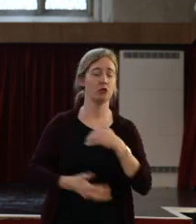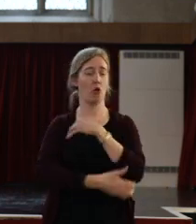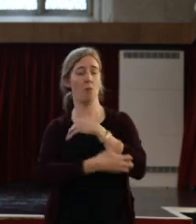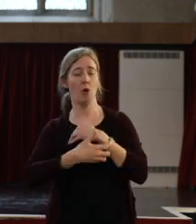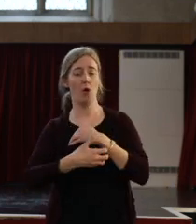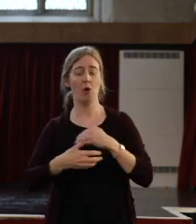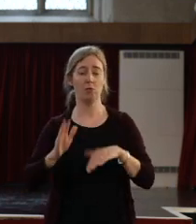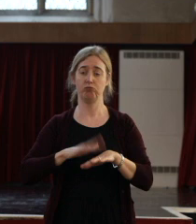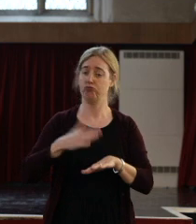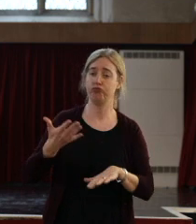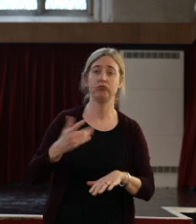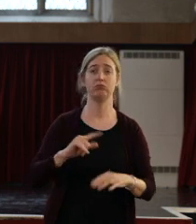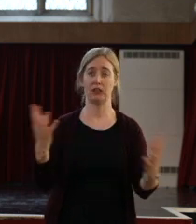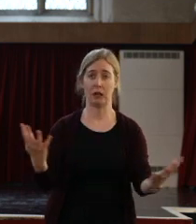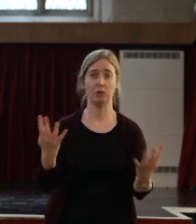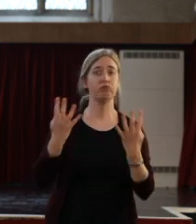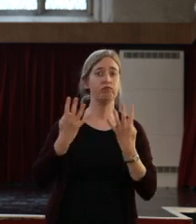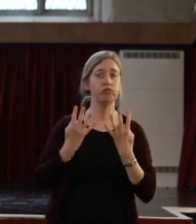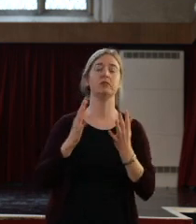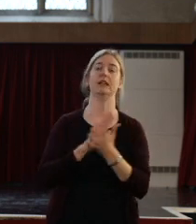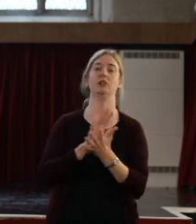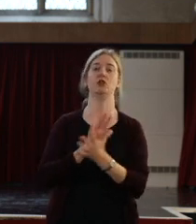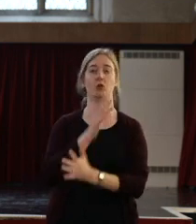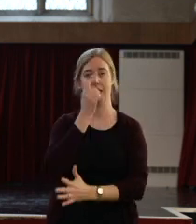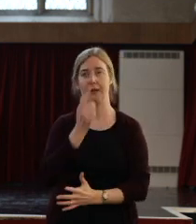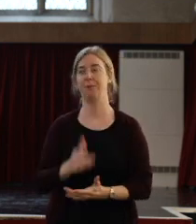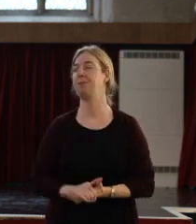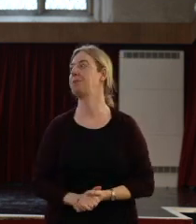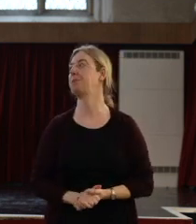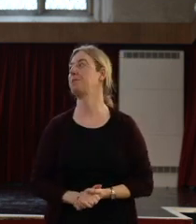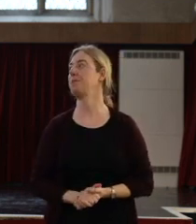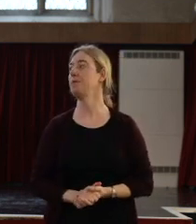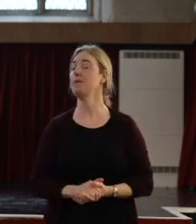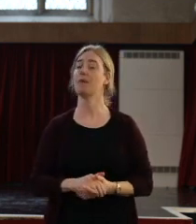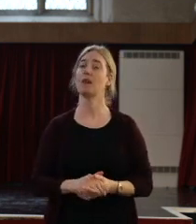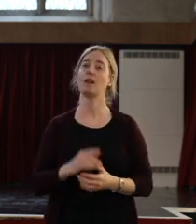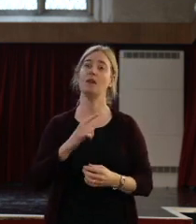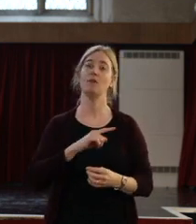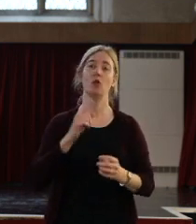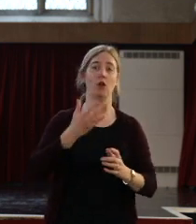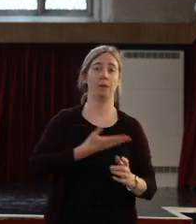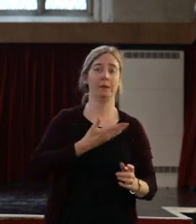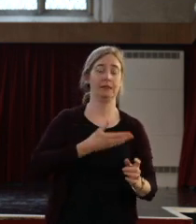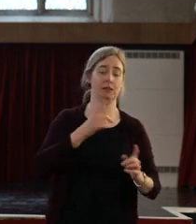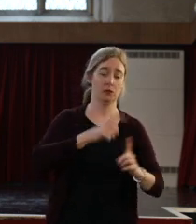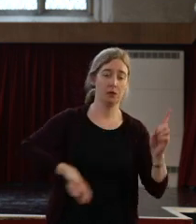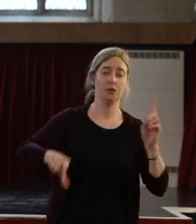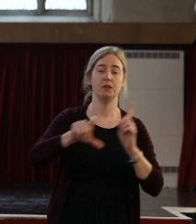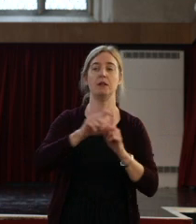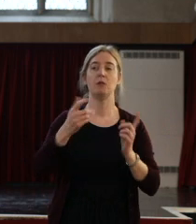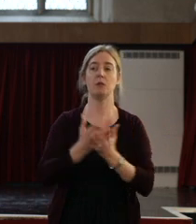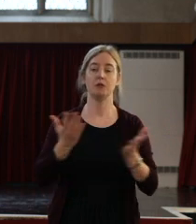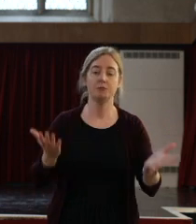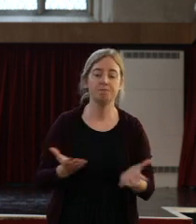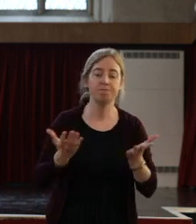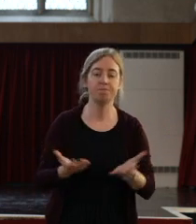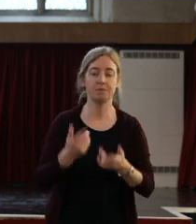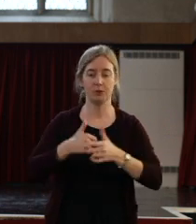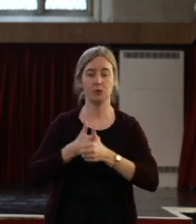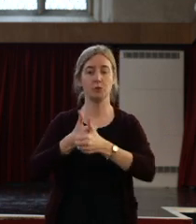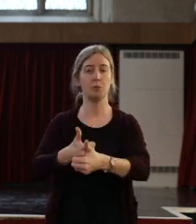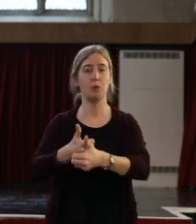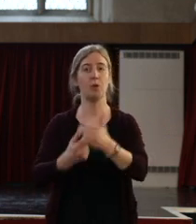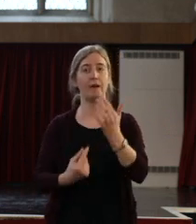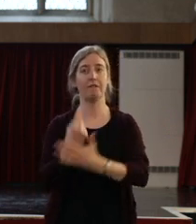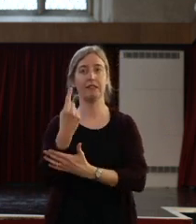income or any situation to be able to come in. And one of the things that the business community has been keen on to support these sorts of